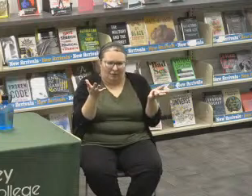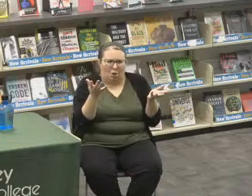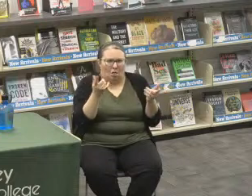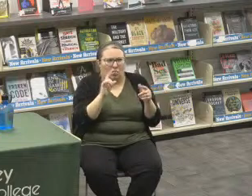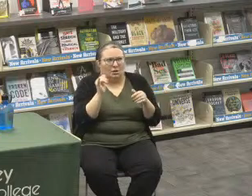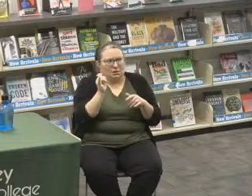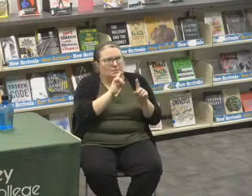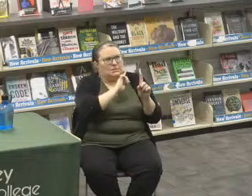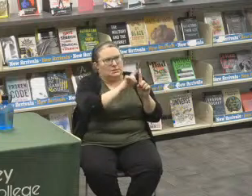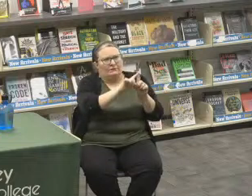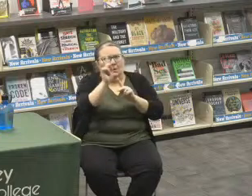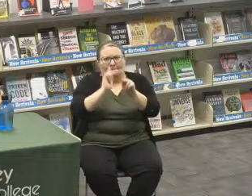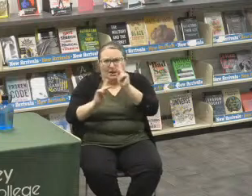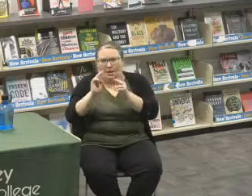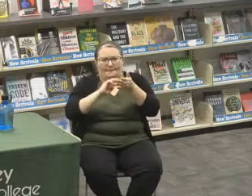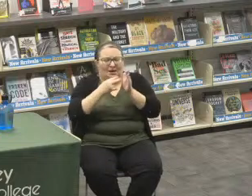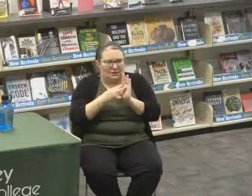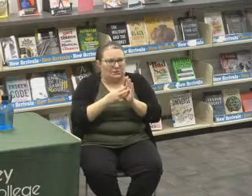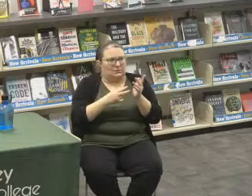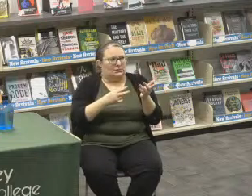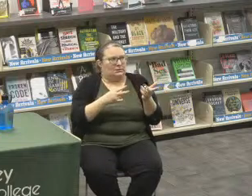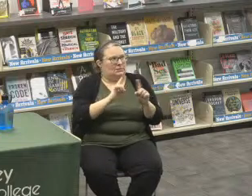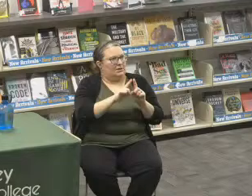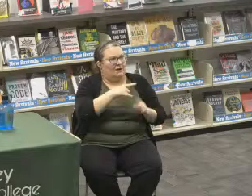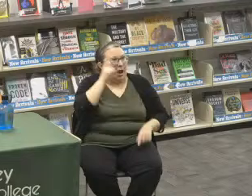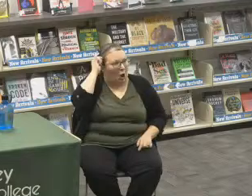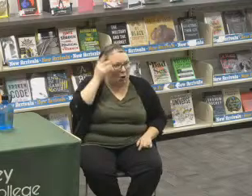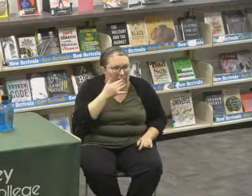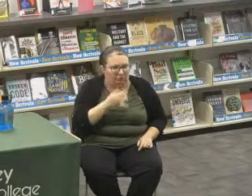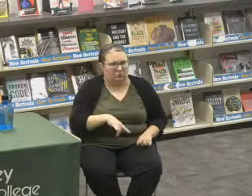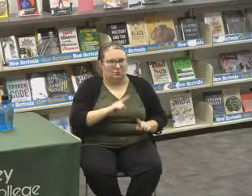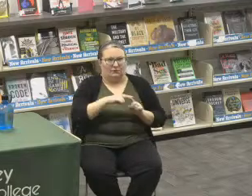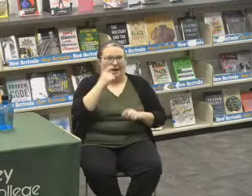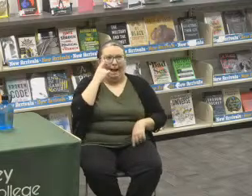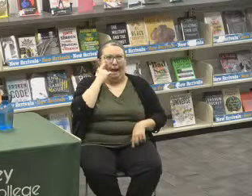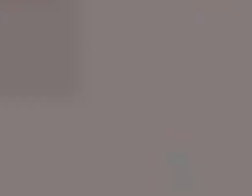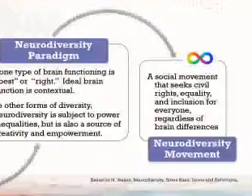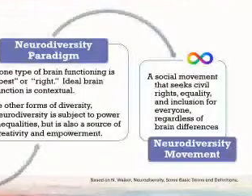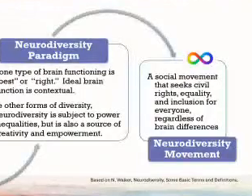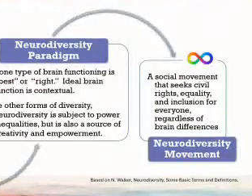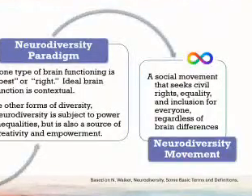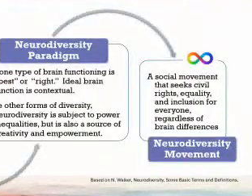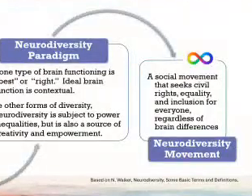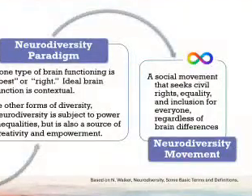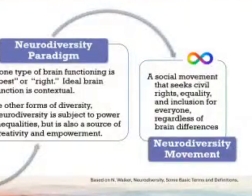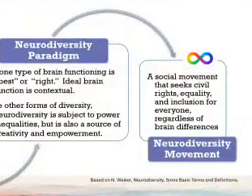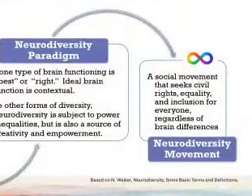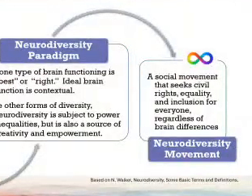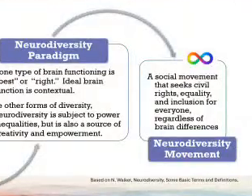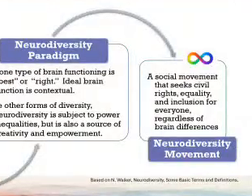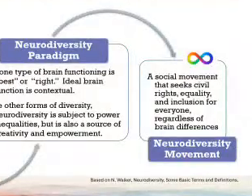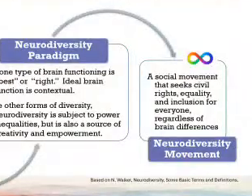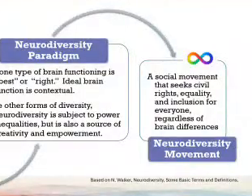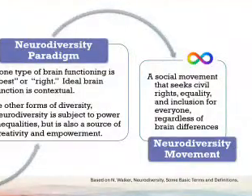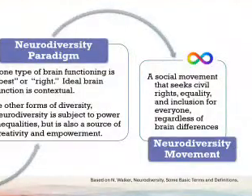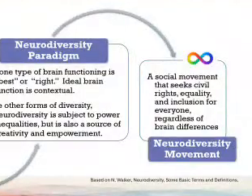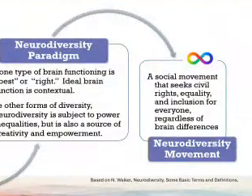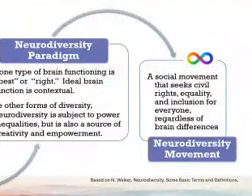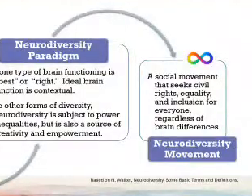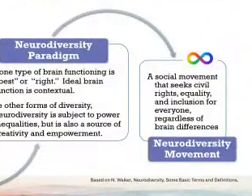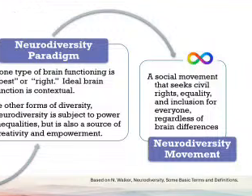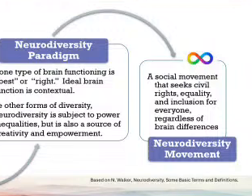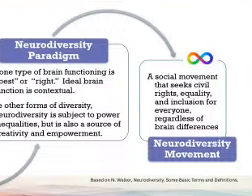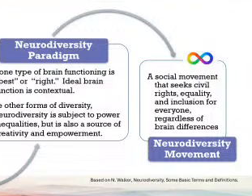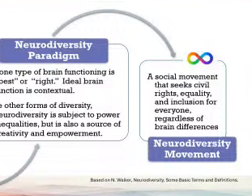that exist, there's a wide range of hair color, eye colors, and ways that people are kind of put together within kind of